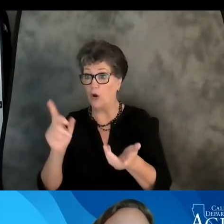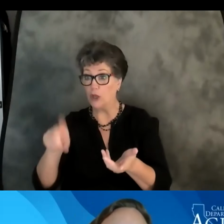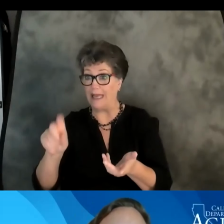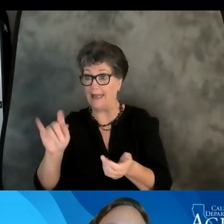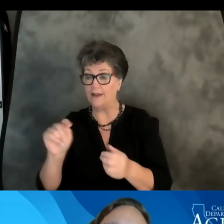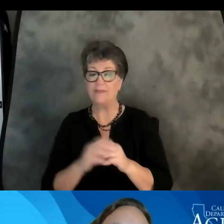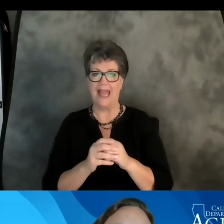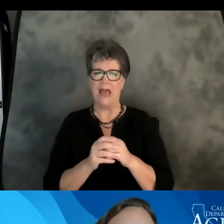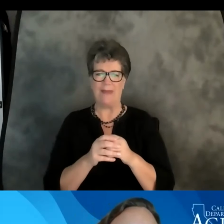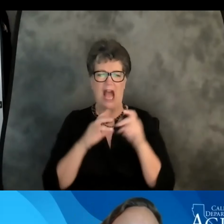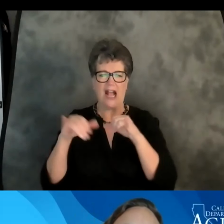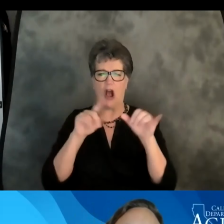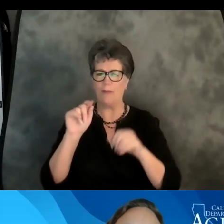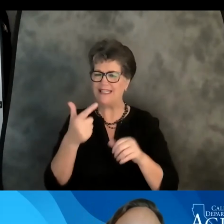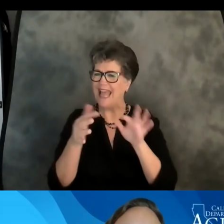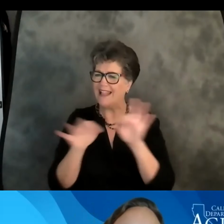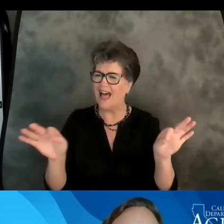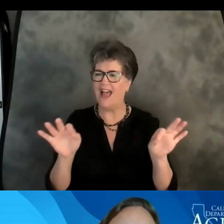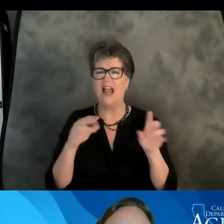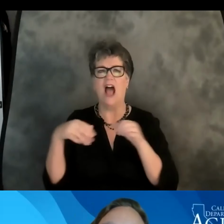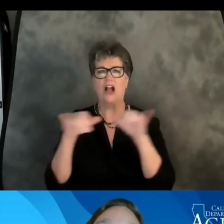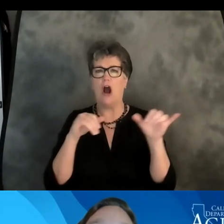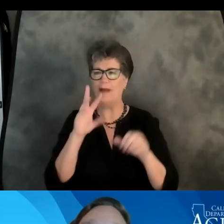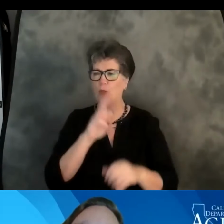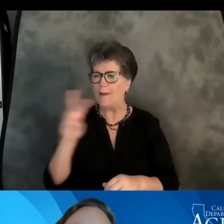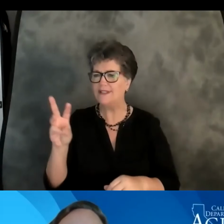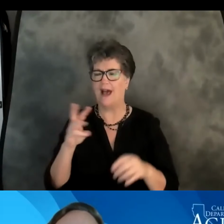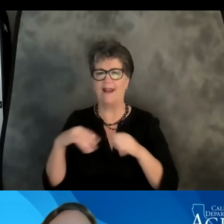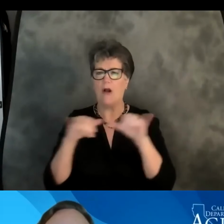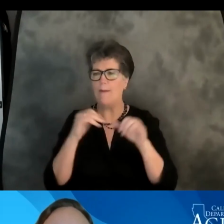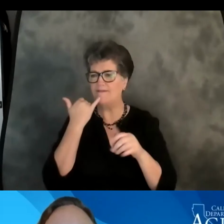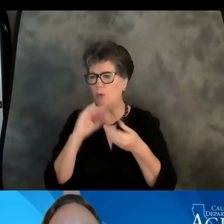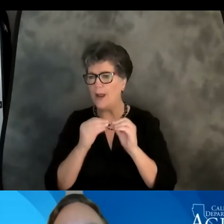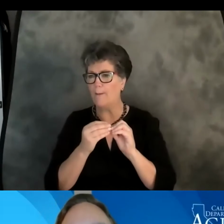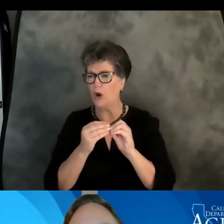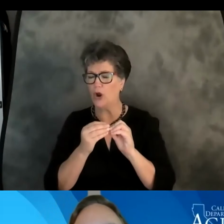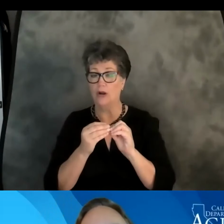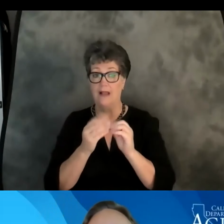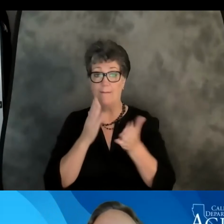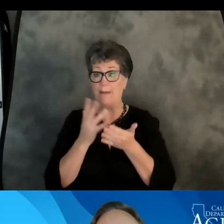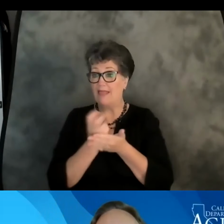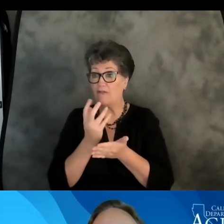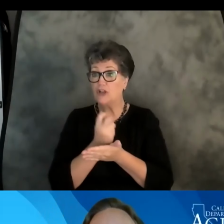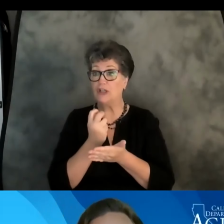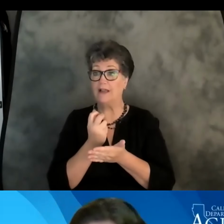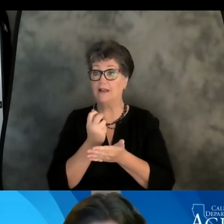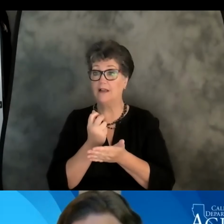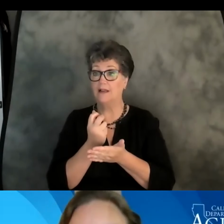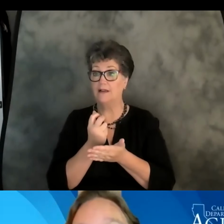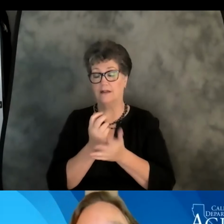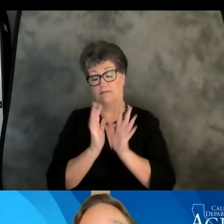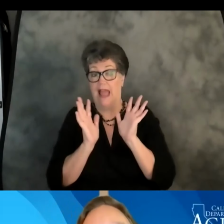common tagline, a common brand, a common website, a common phone number, maybe leveraging the old and